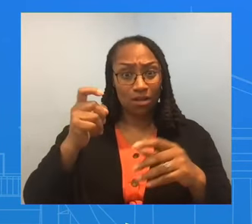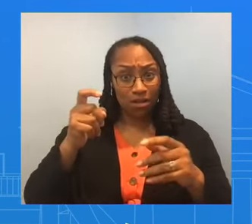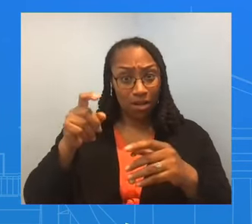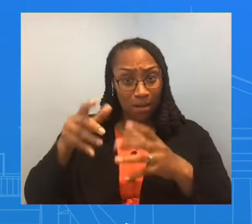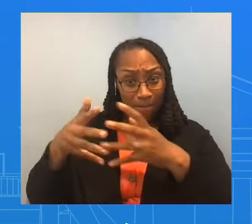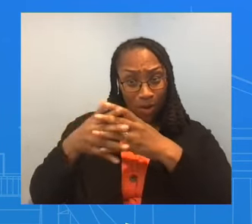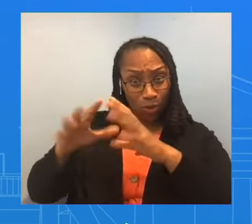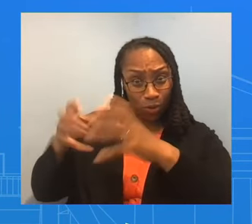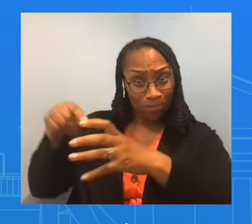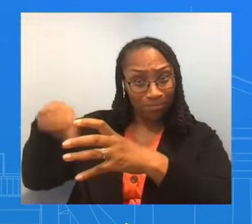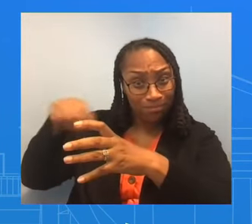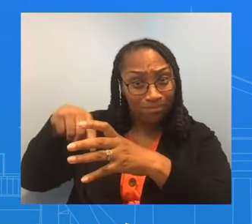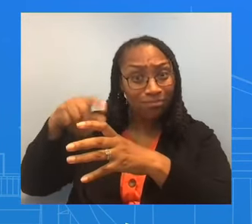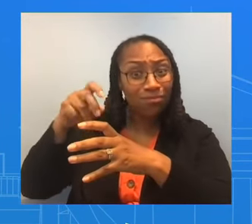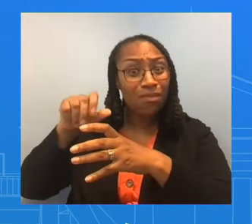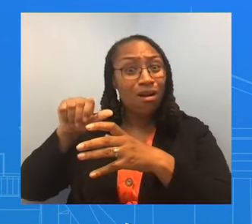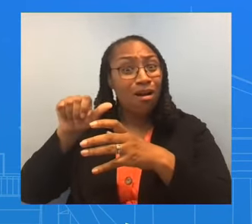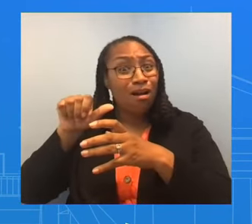get them released and returned?